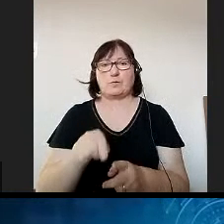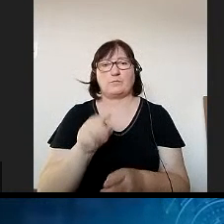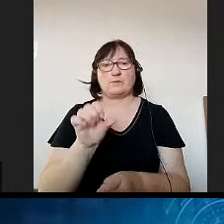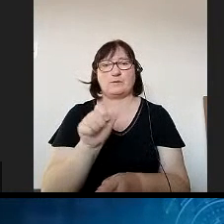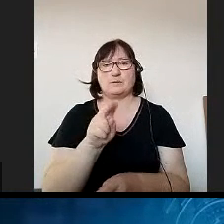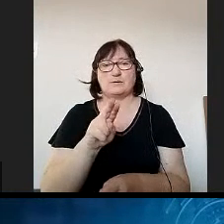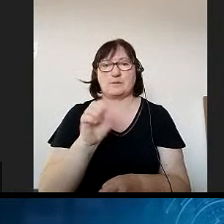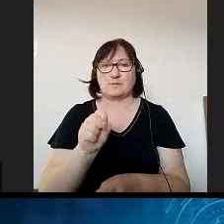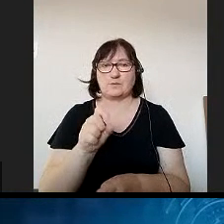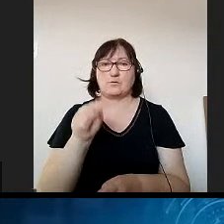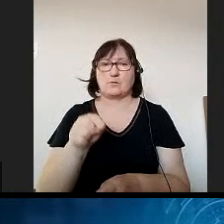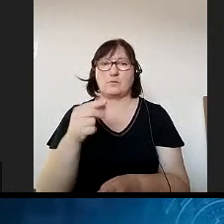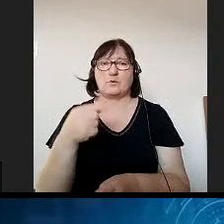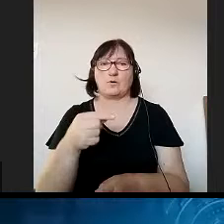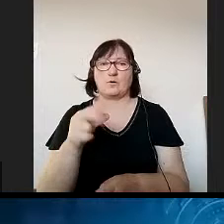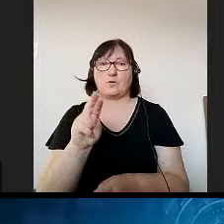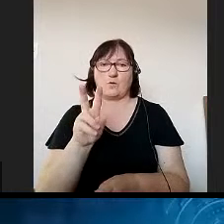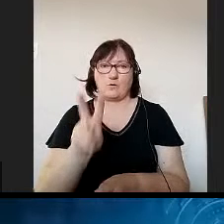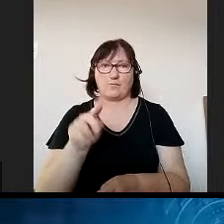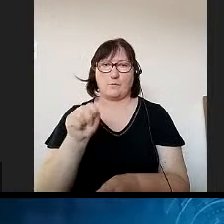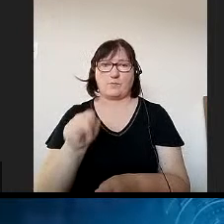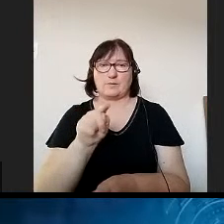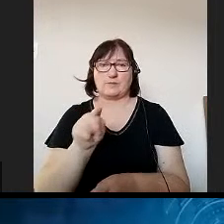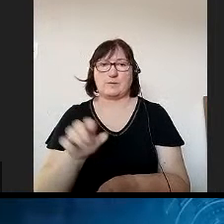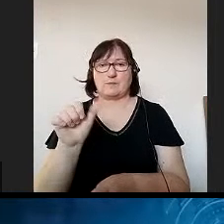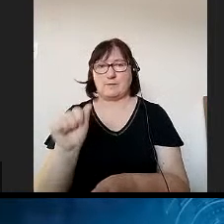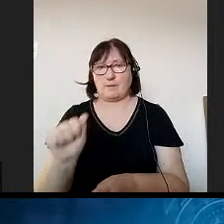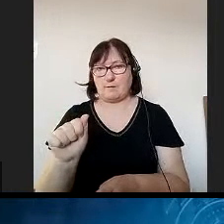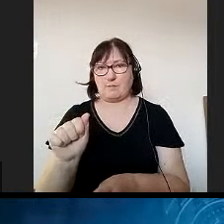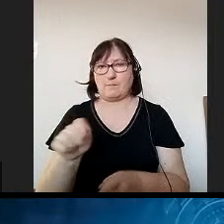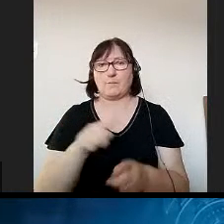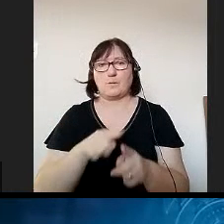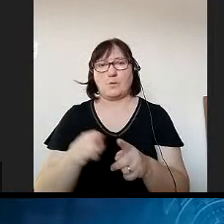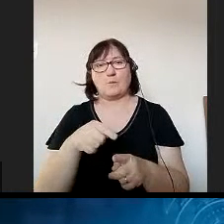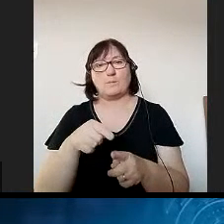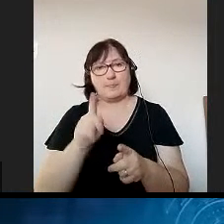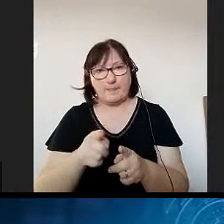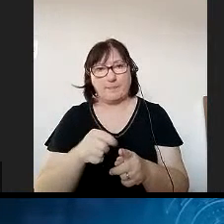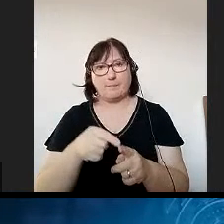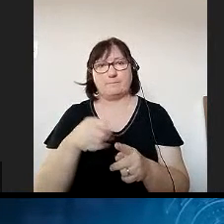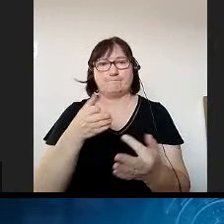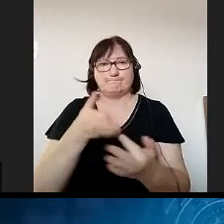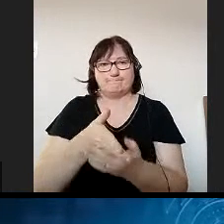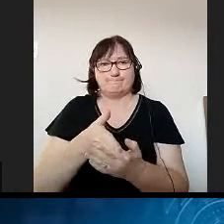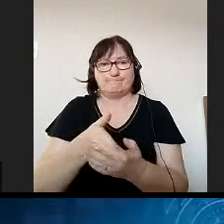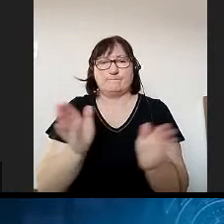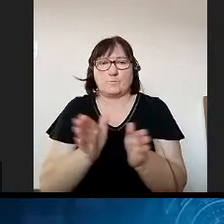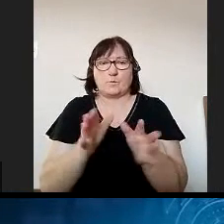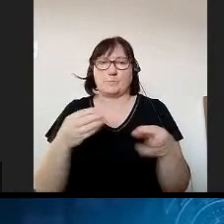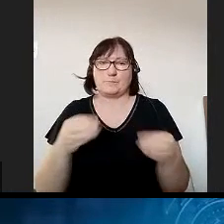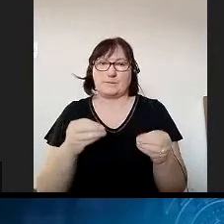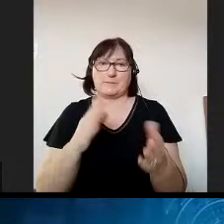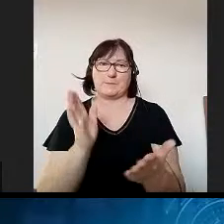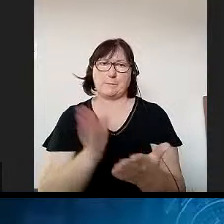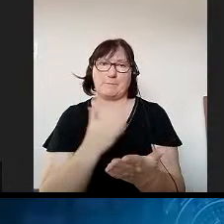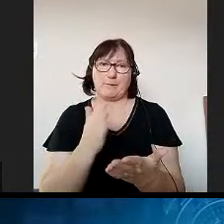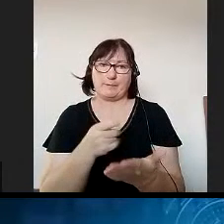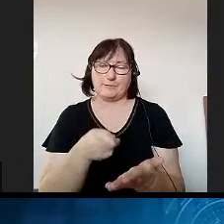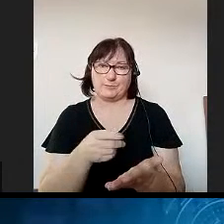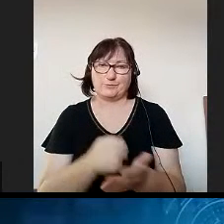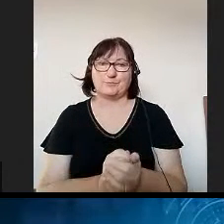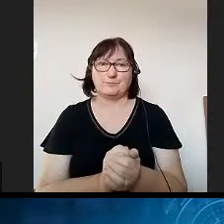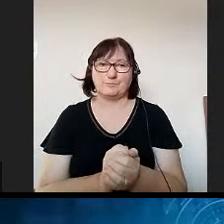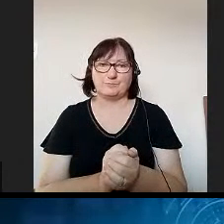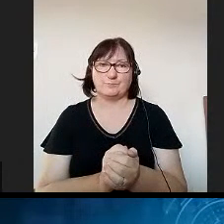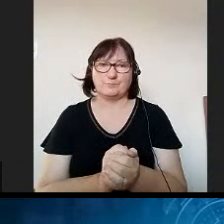www.sars.gov.za, and then you go to the small business page. Once you are on that page, you will see there's